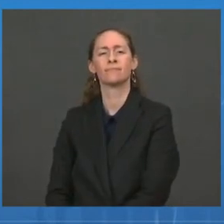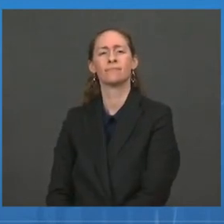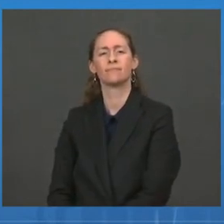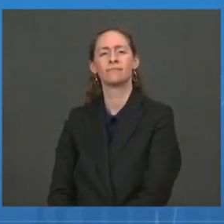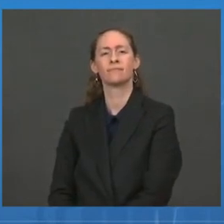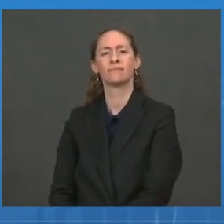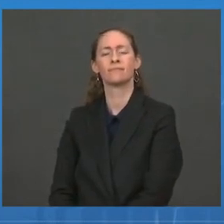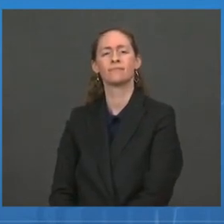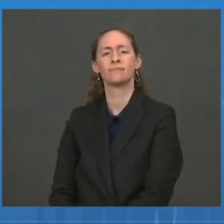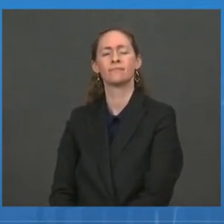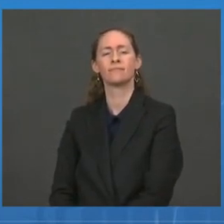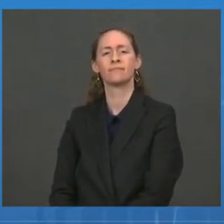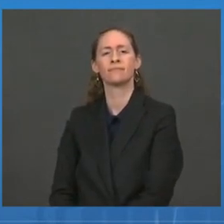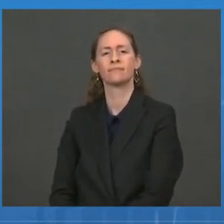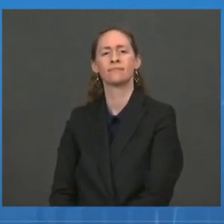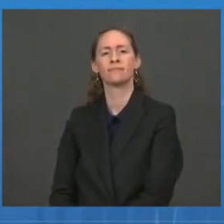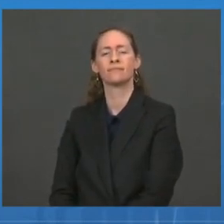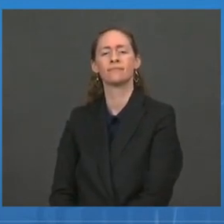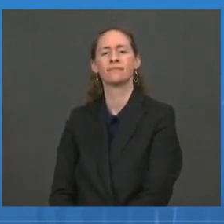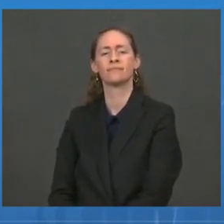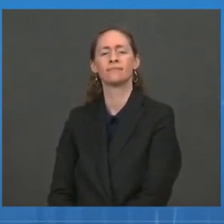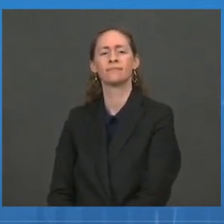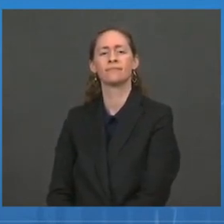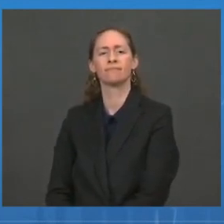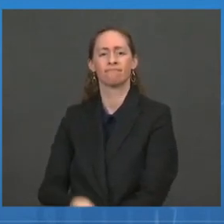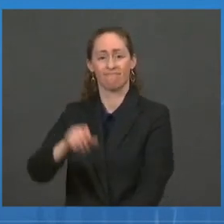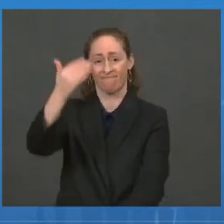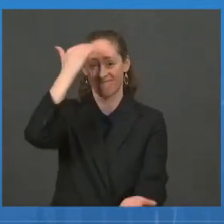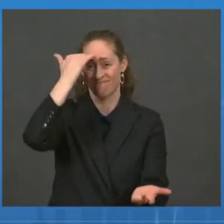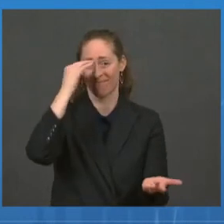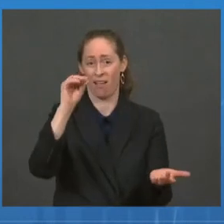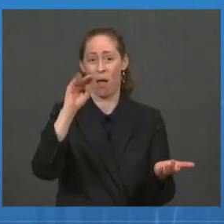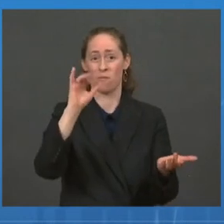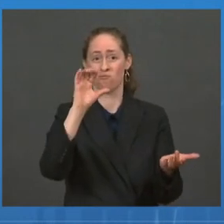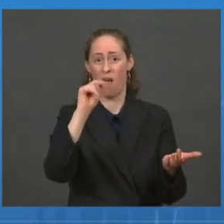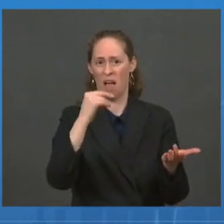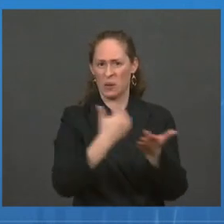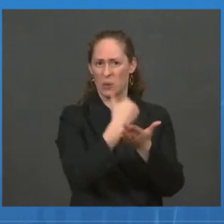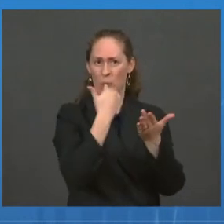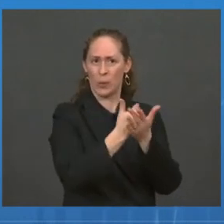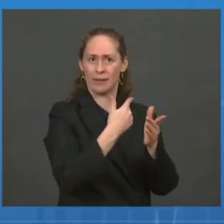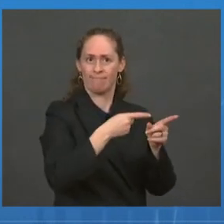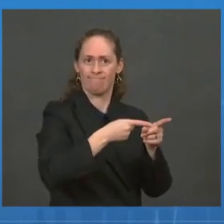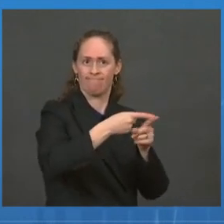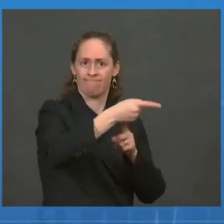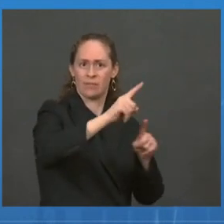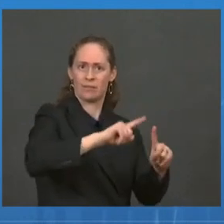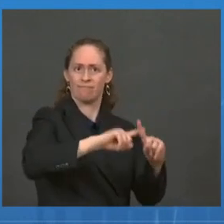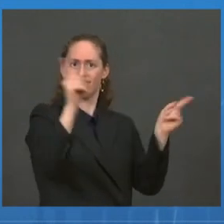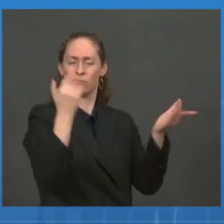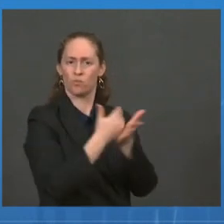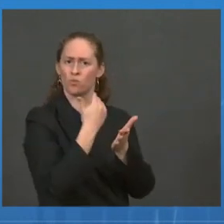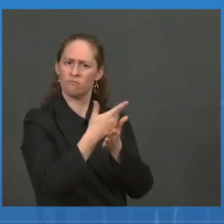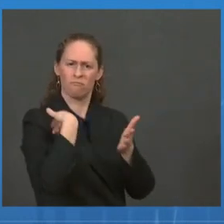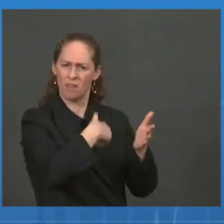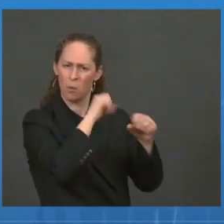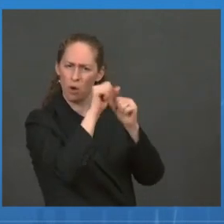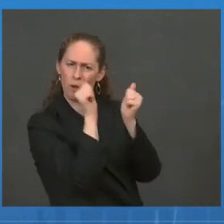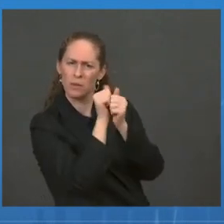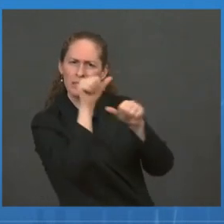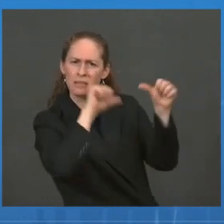the world's scientific community we're learning more every day and we'll share that information with the